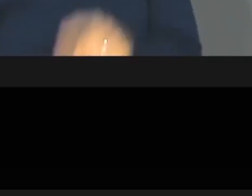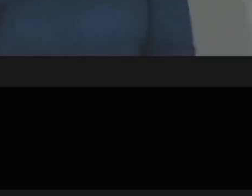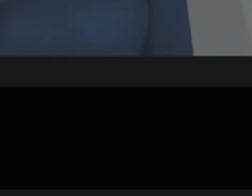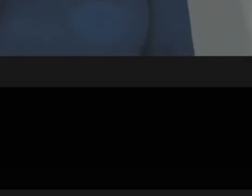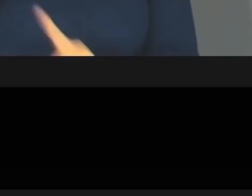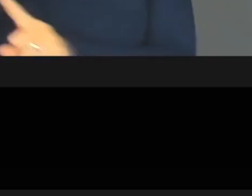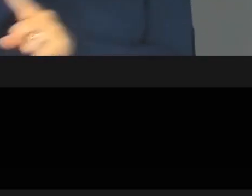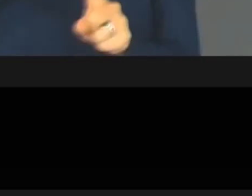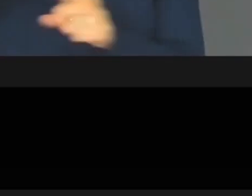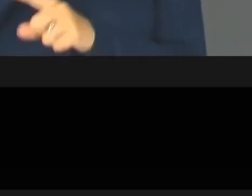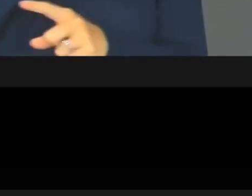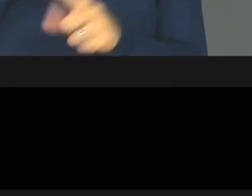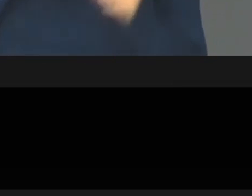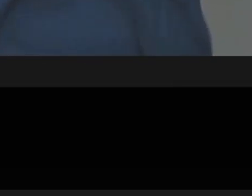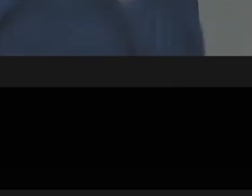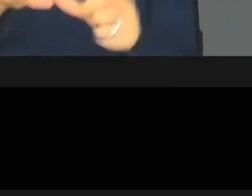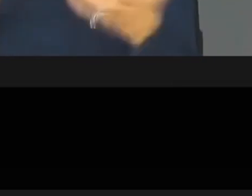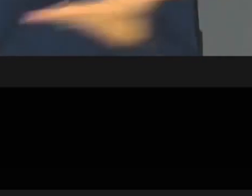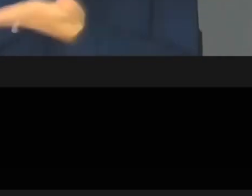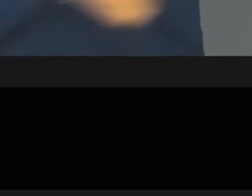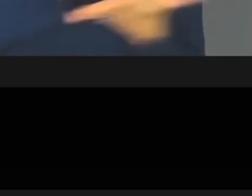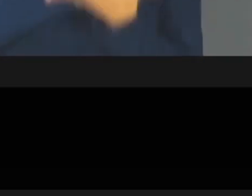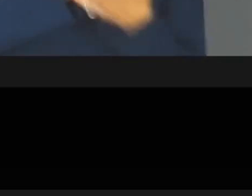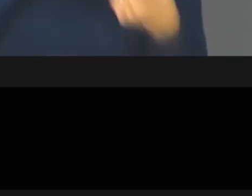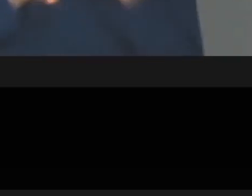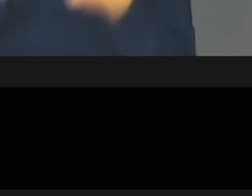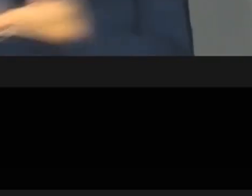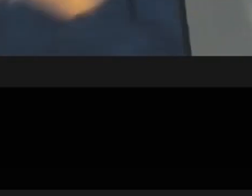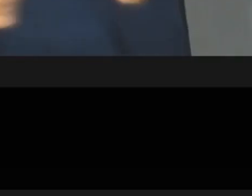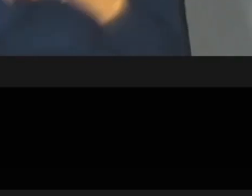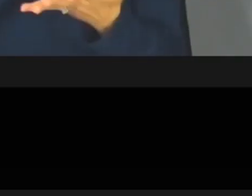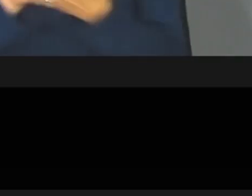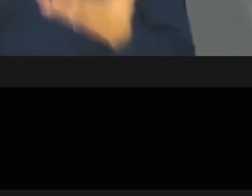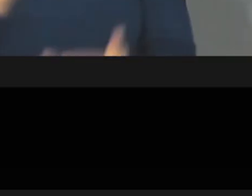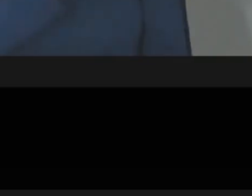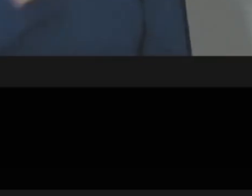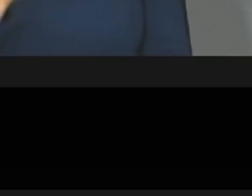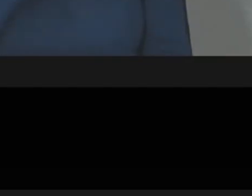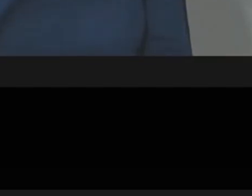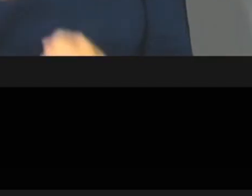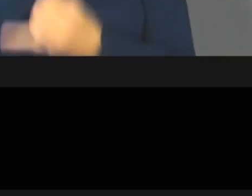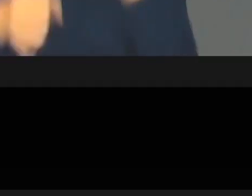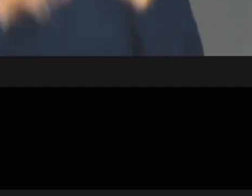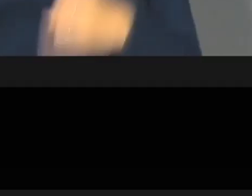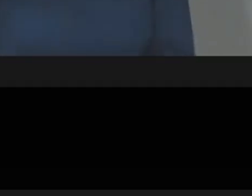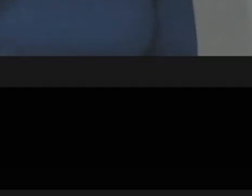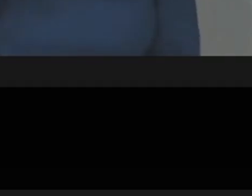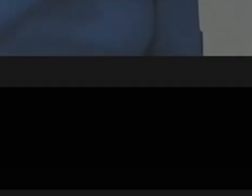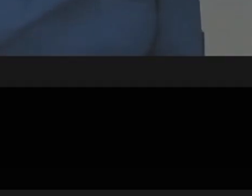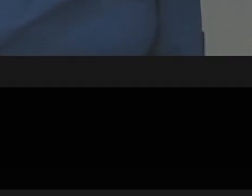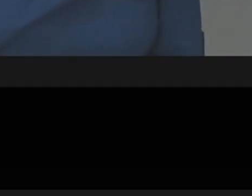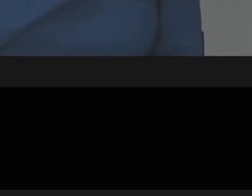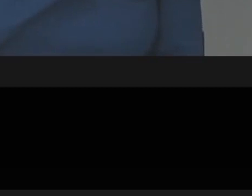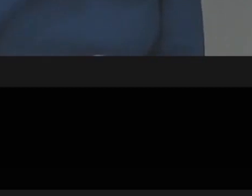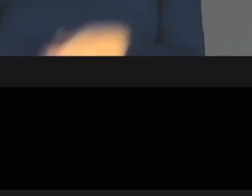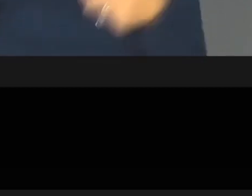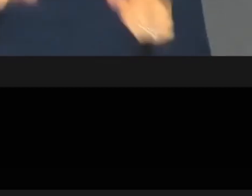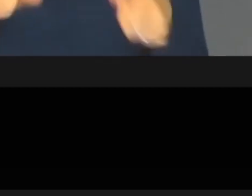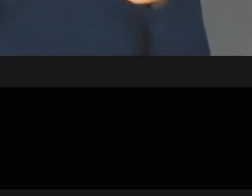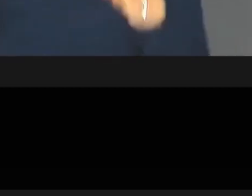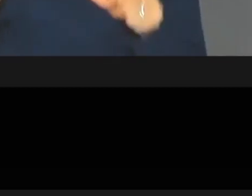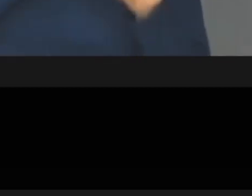last anywhere from 1 hour to 4 hours. And then finally, the staff posts reports